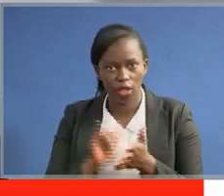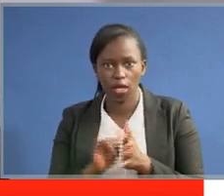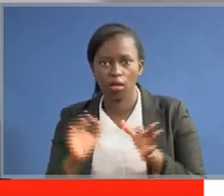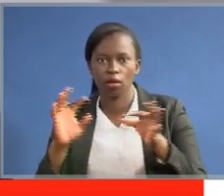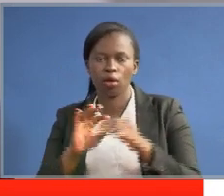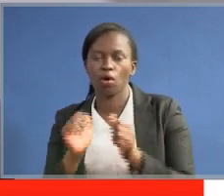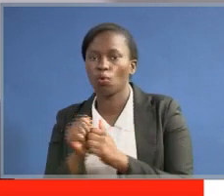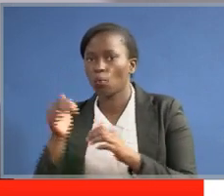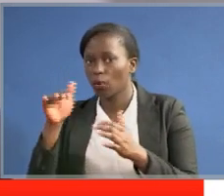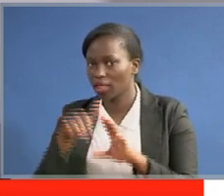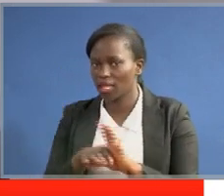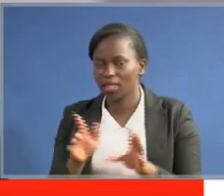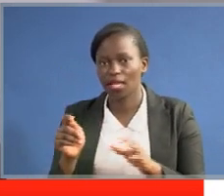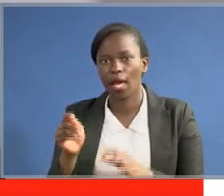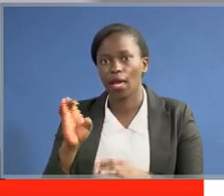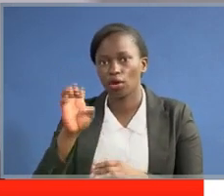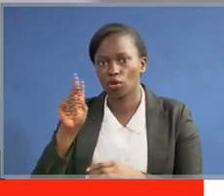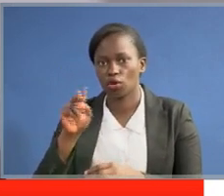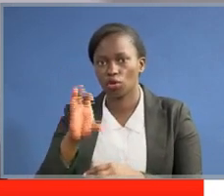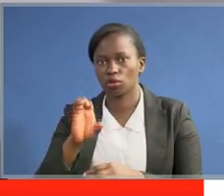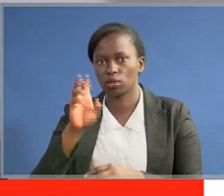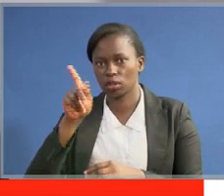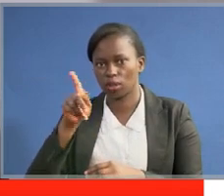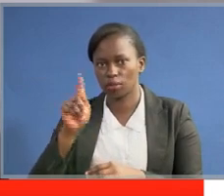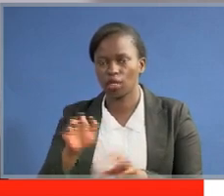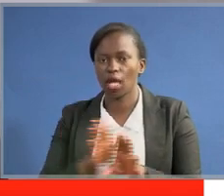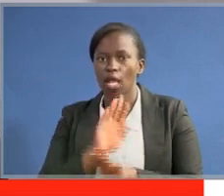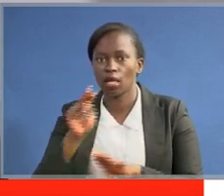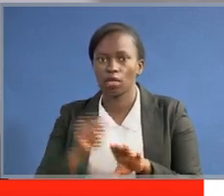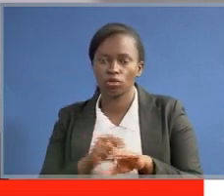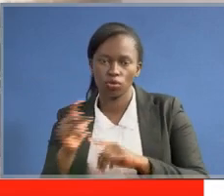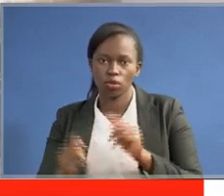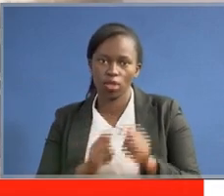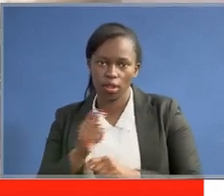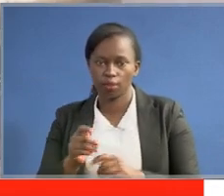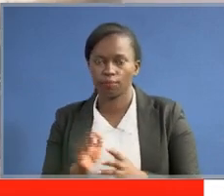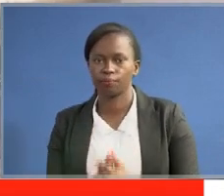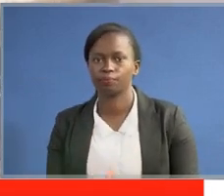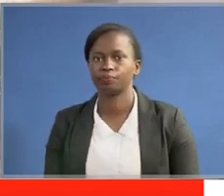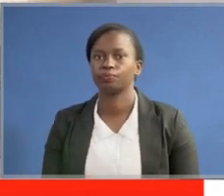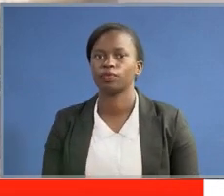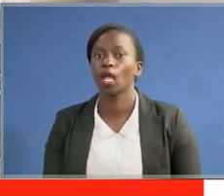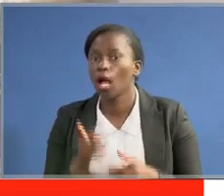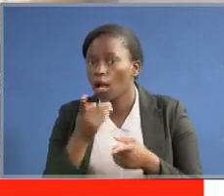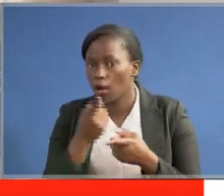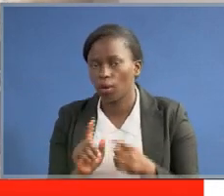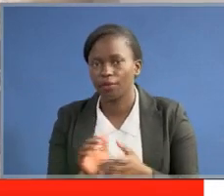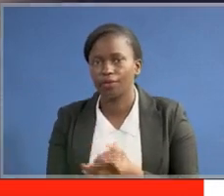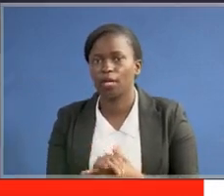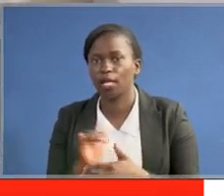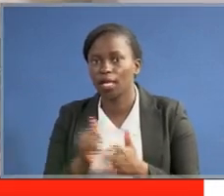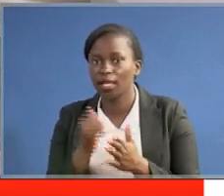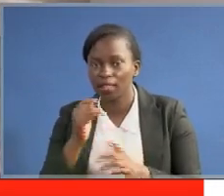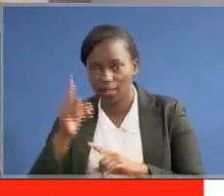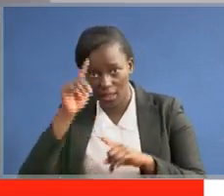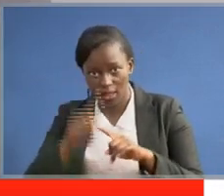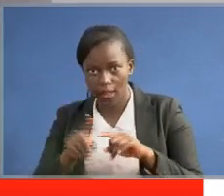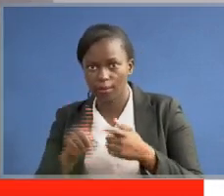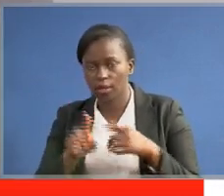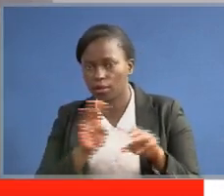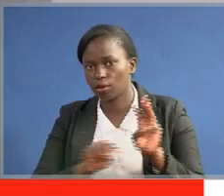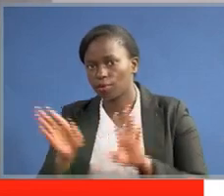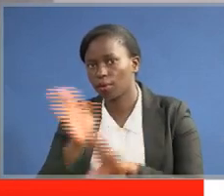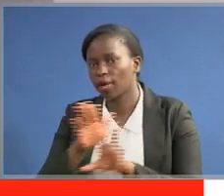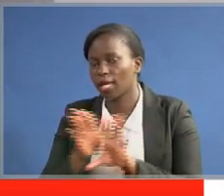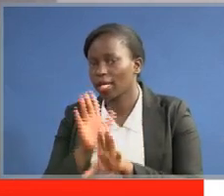corporation within the context of national trade policy frameworks. However, it is determined to move past